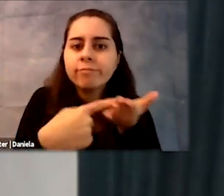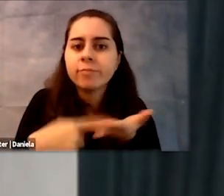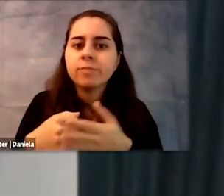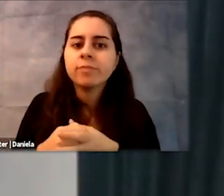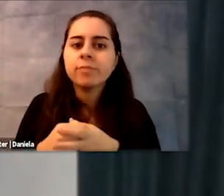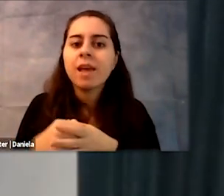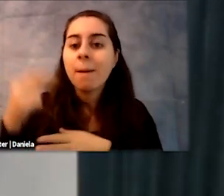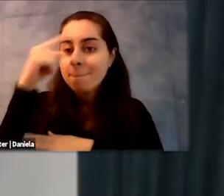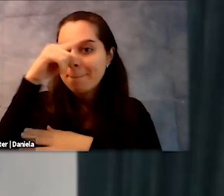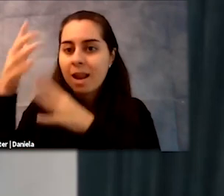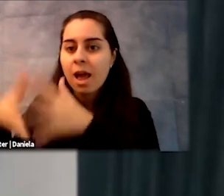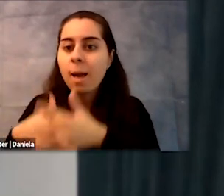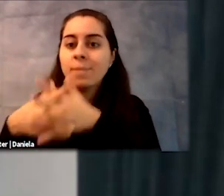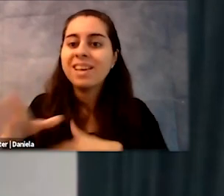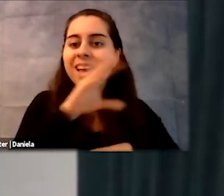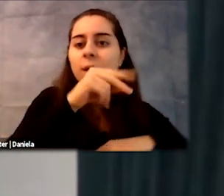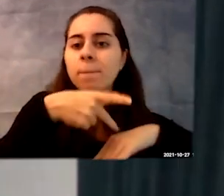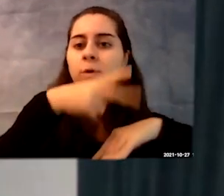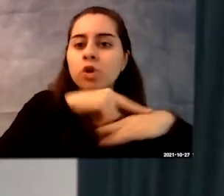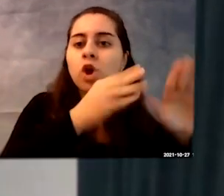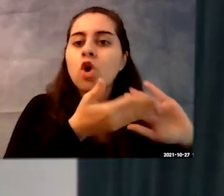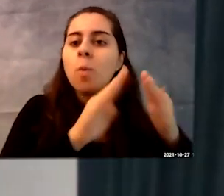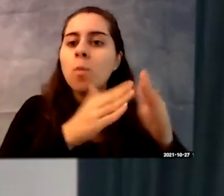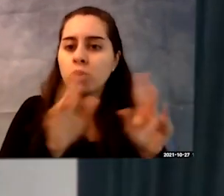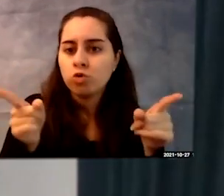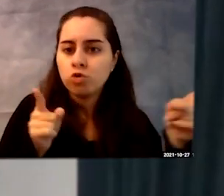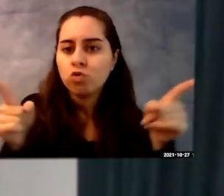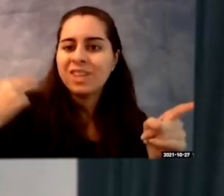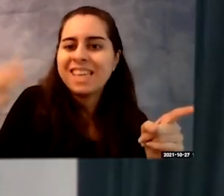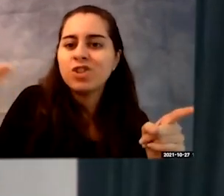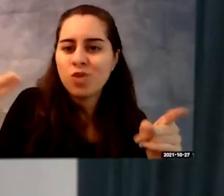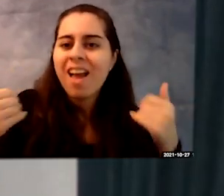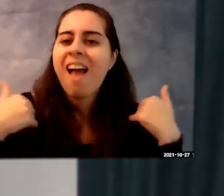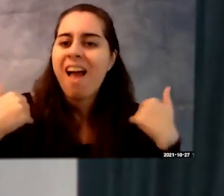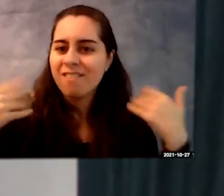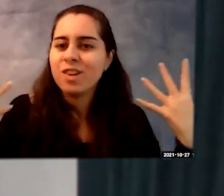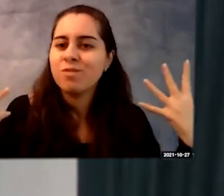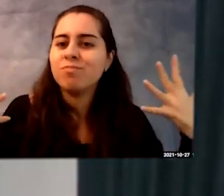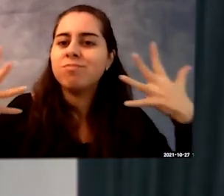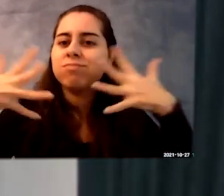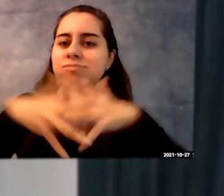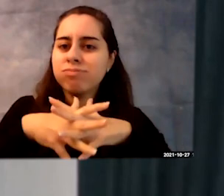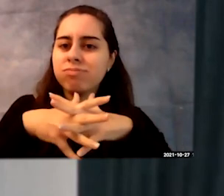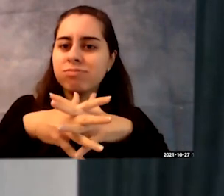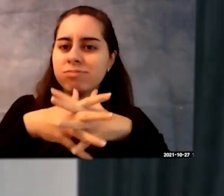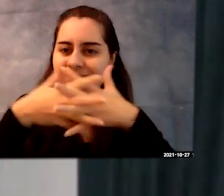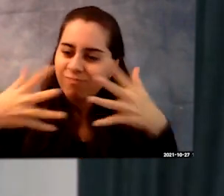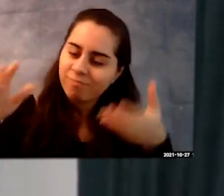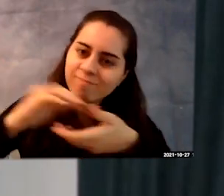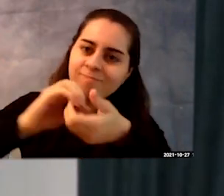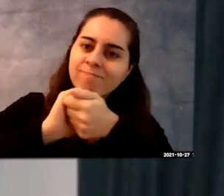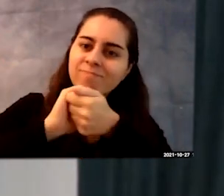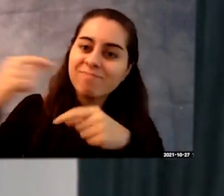American and Puerto Rican communities has been intertwined for many decades now. During the late